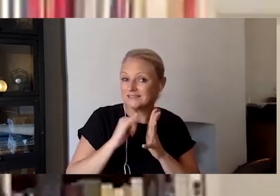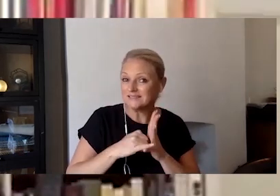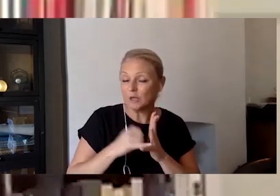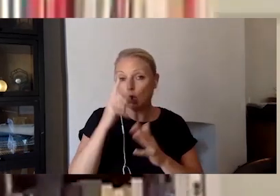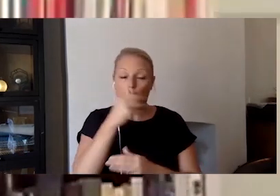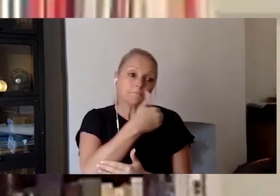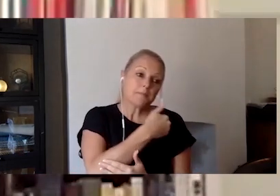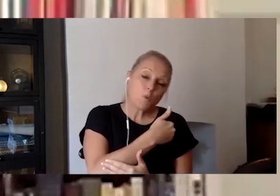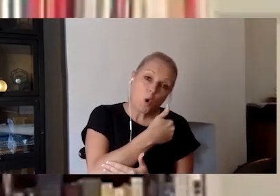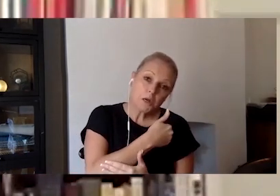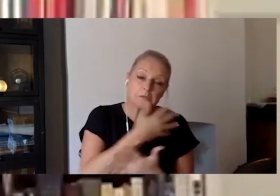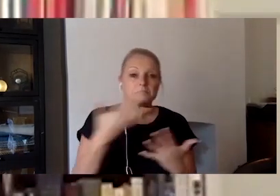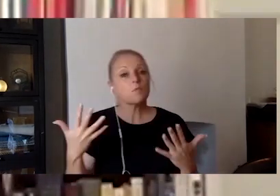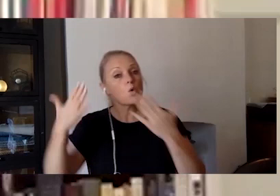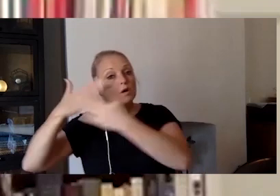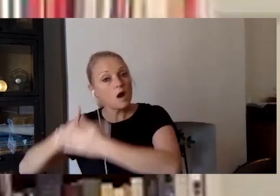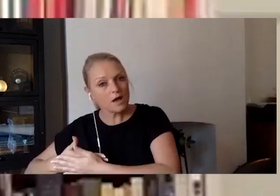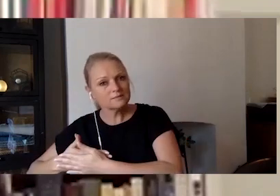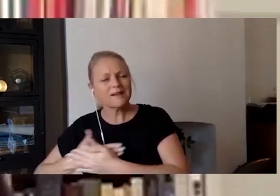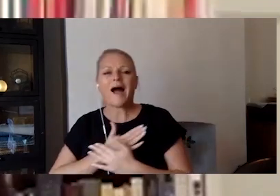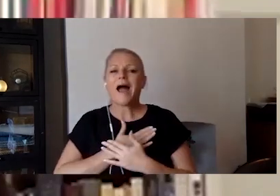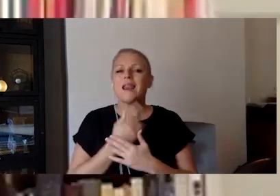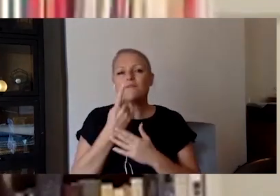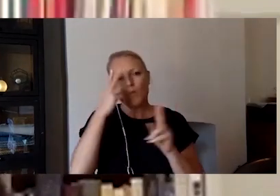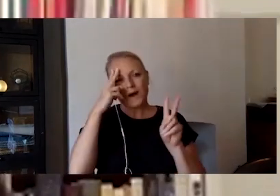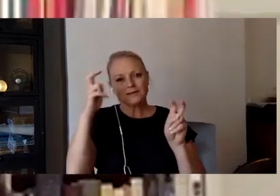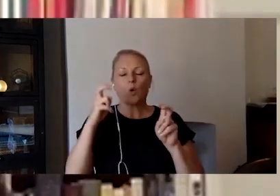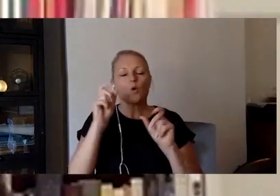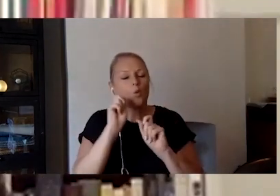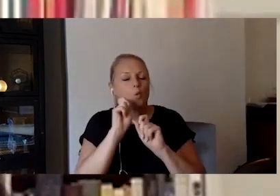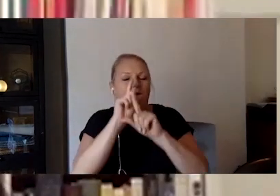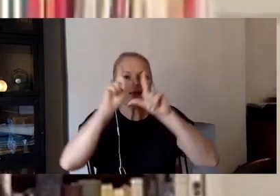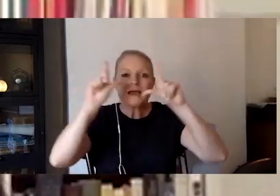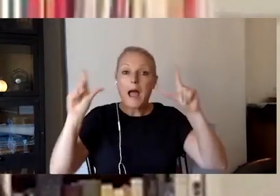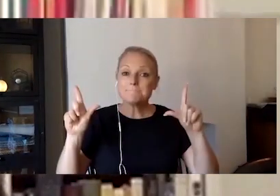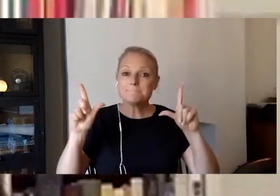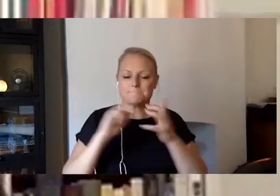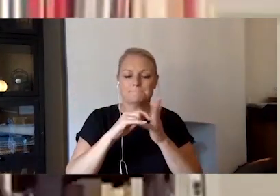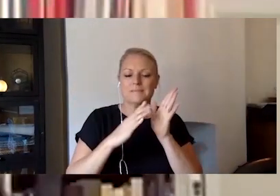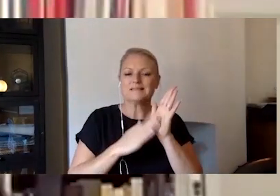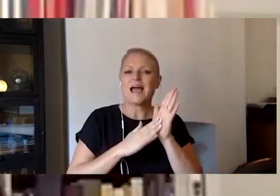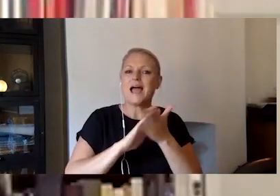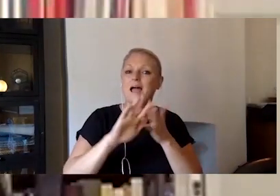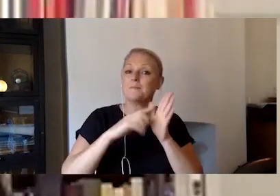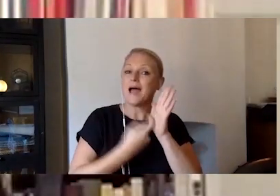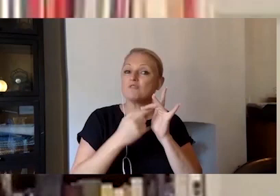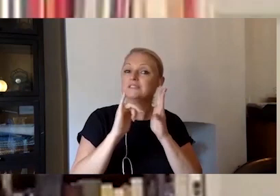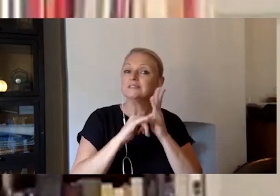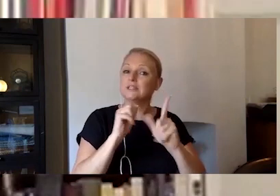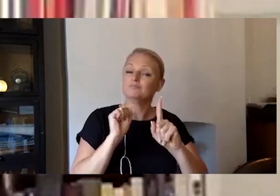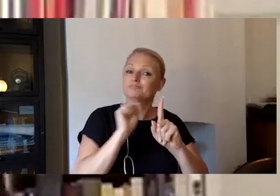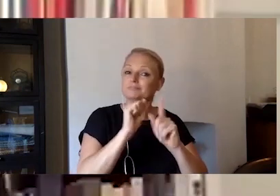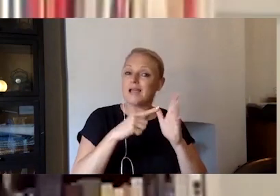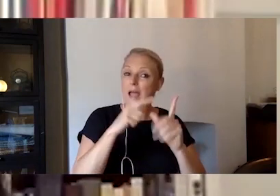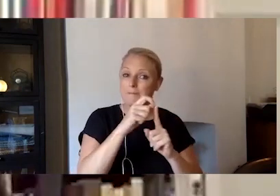called Waking Up with Sam Harris. Sam is a neuroscientist, philosopher, New York Times best-selling author. And I know from my own